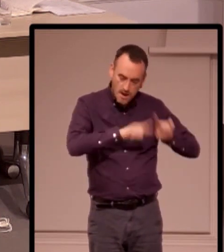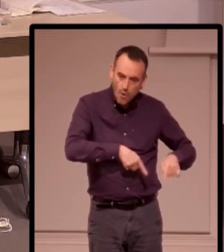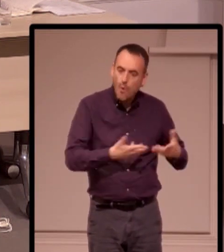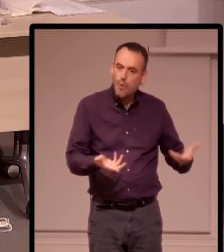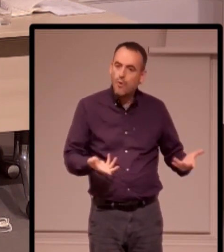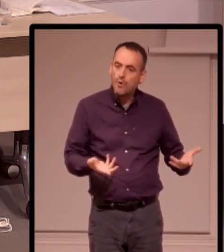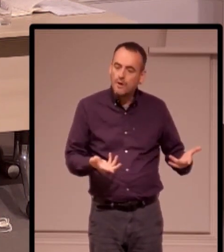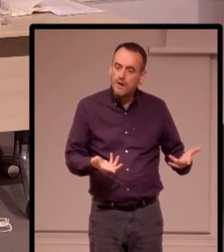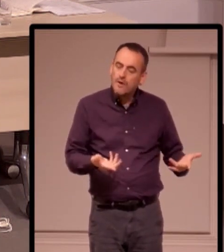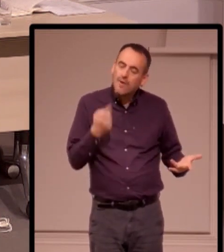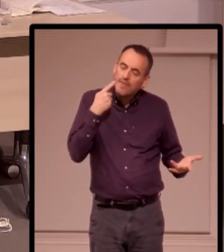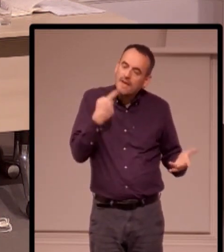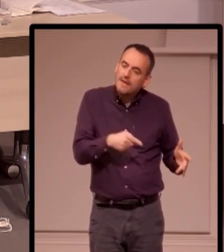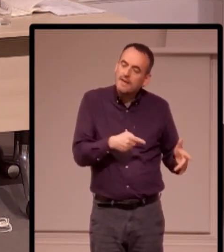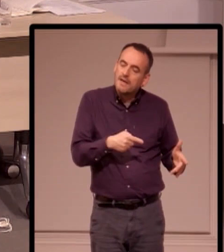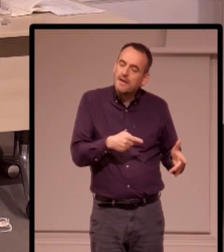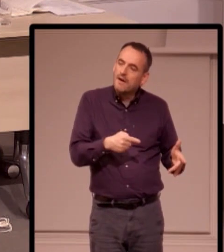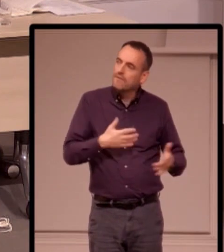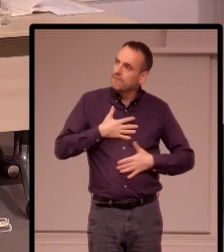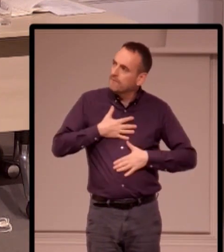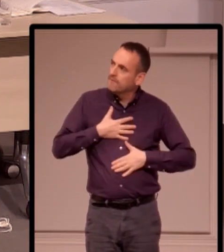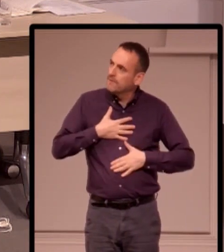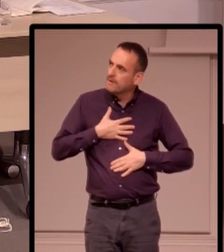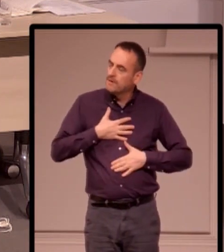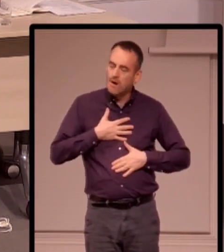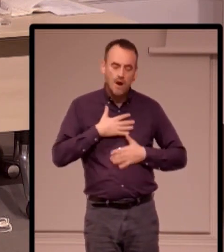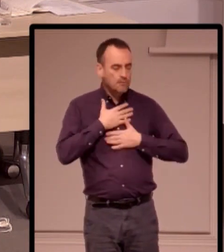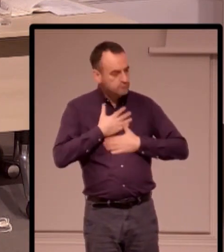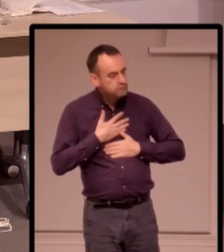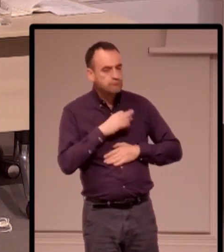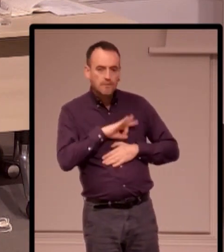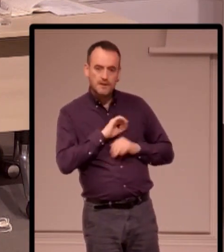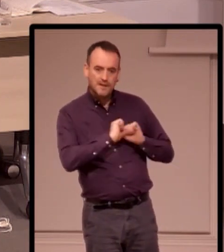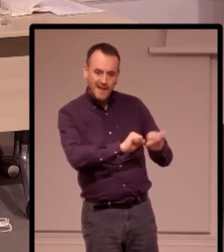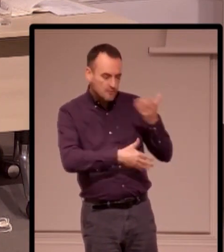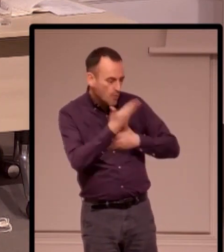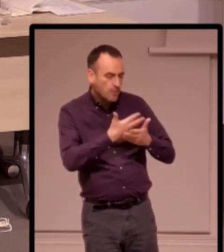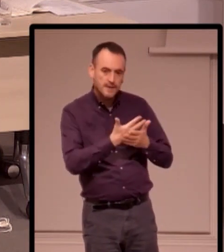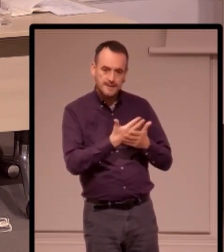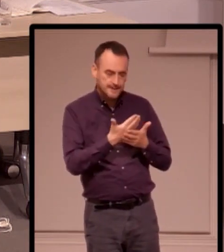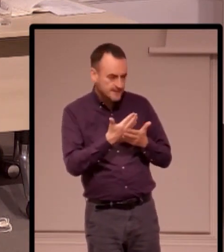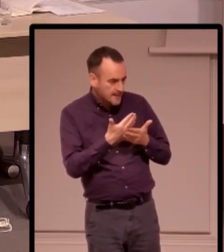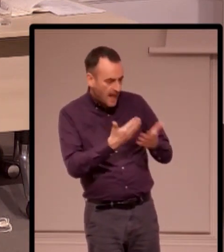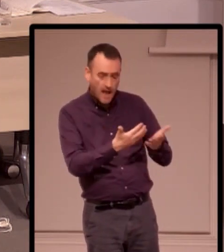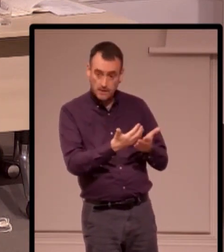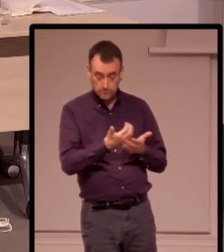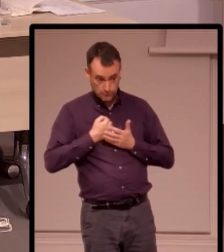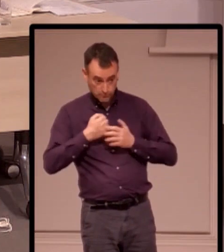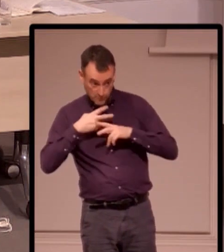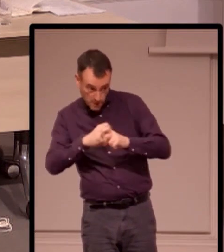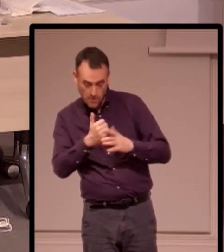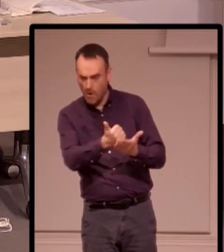so I think it's been a real privilege for me to listen to their stories. They've been so interesting and they've helped with the research a lot.